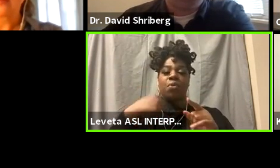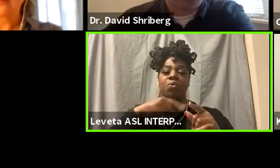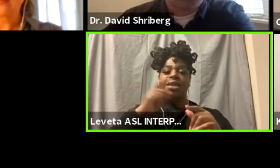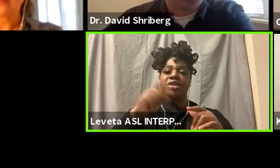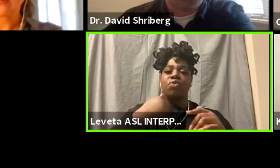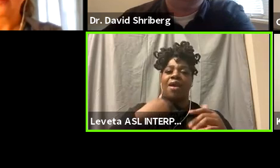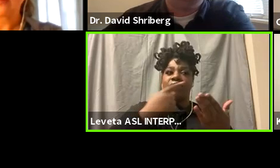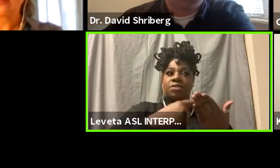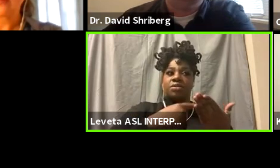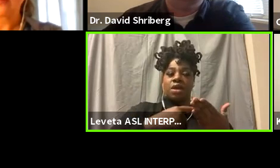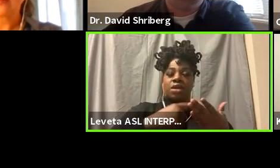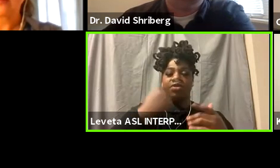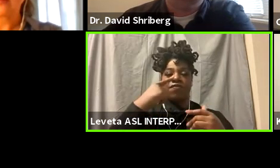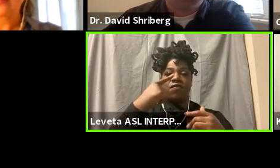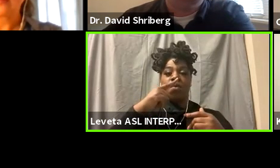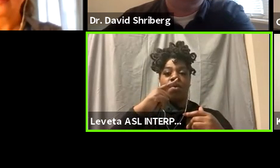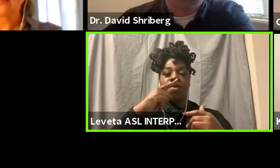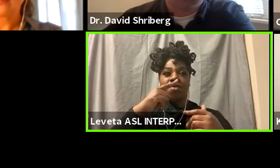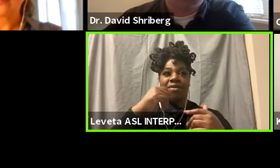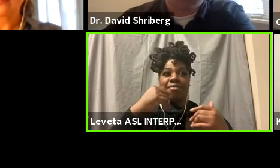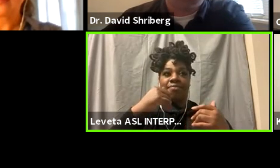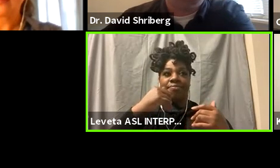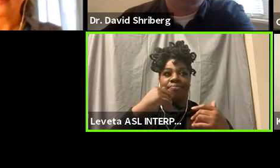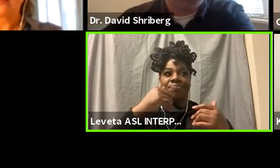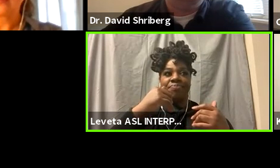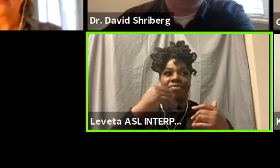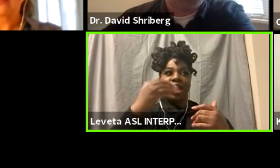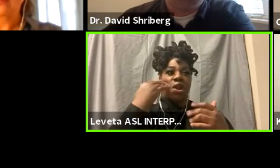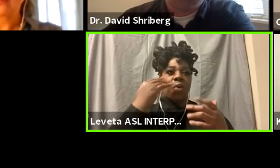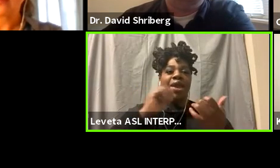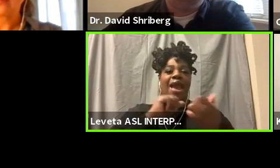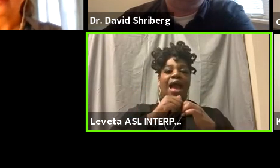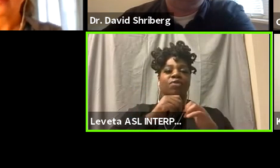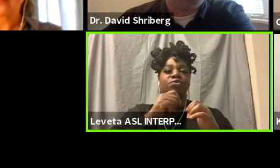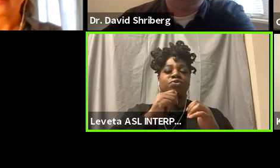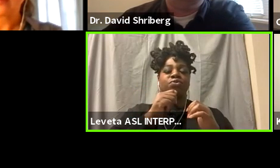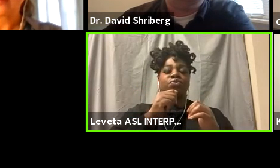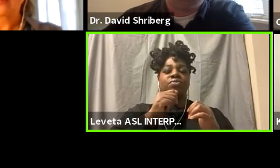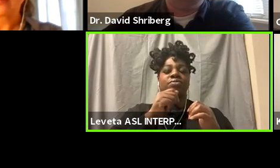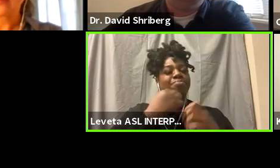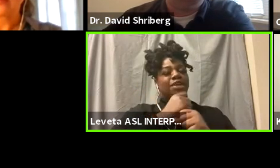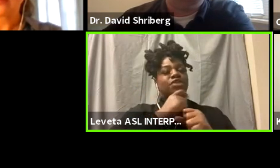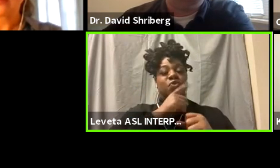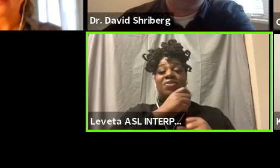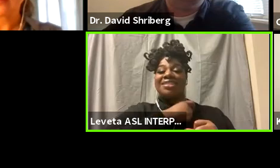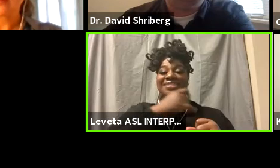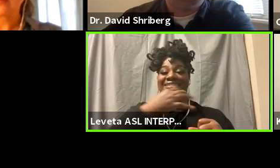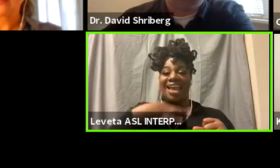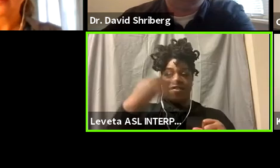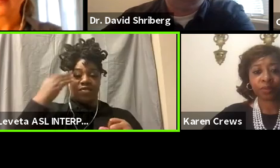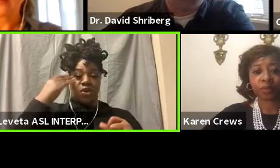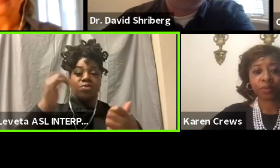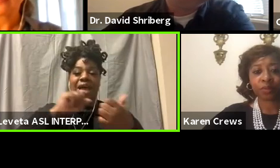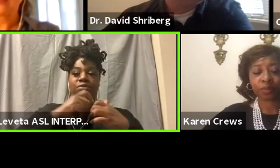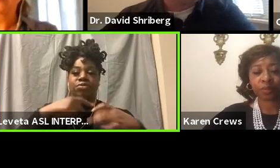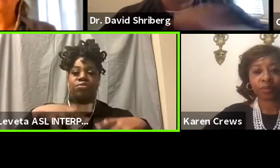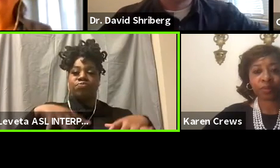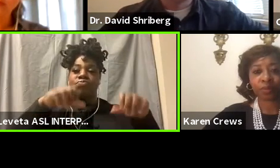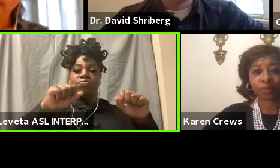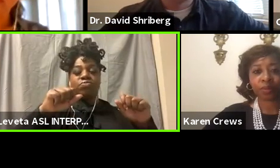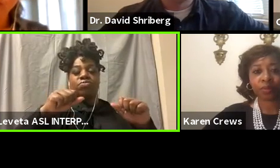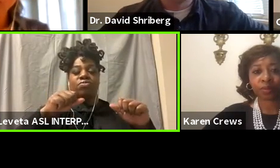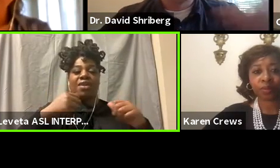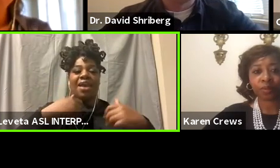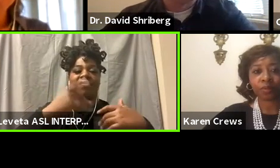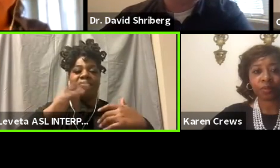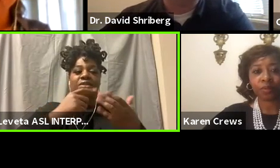away from academics and so forth. How do we move forward with a systemic change of thought for schools to own this process and understand